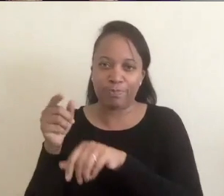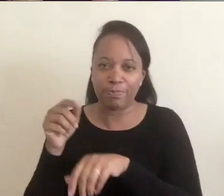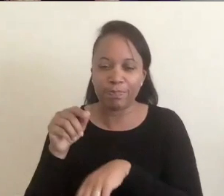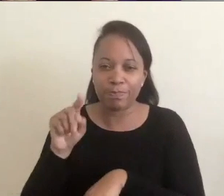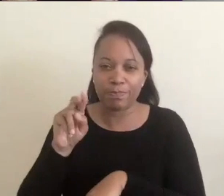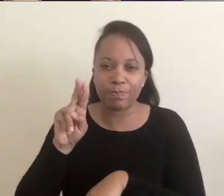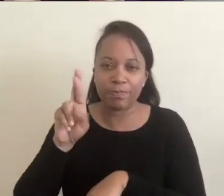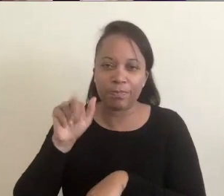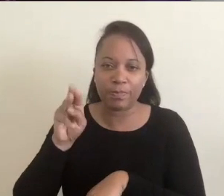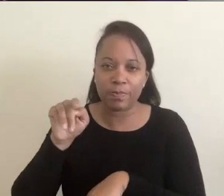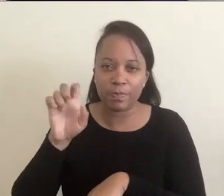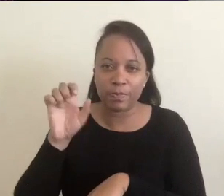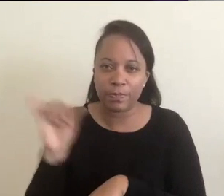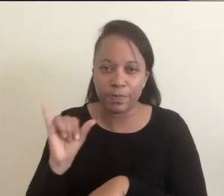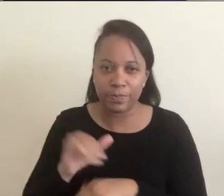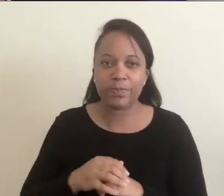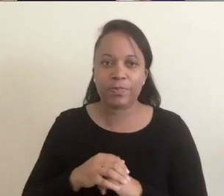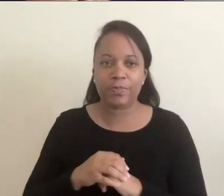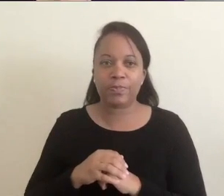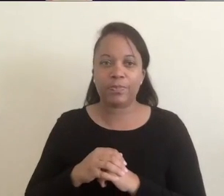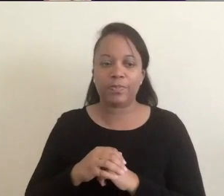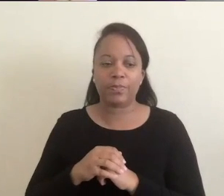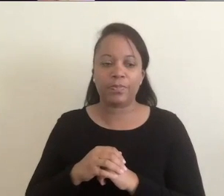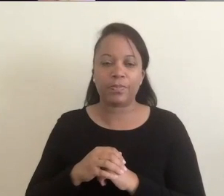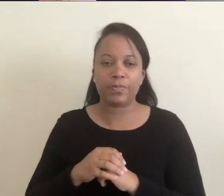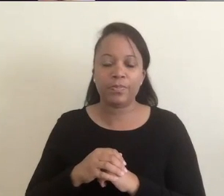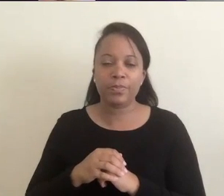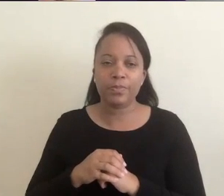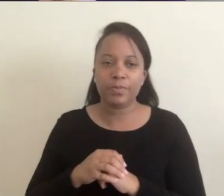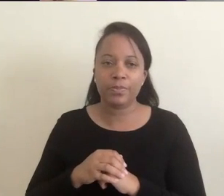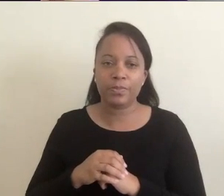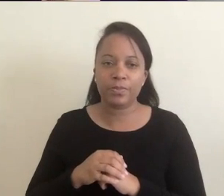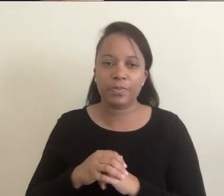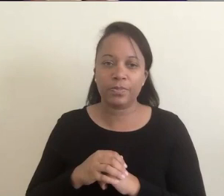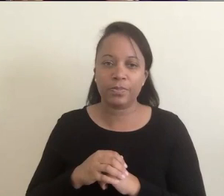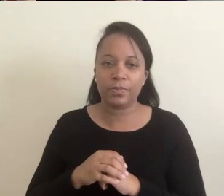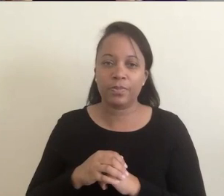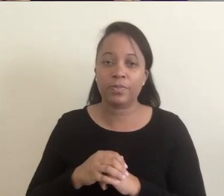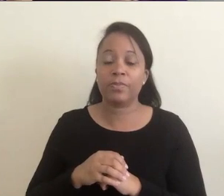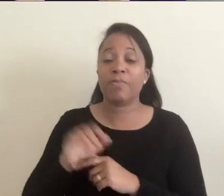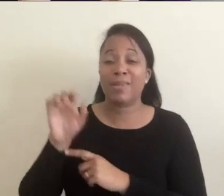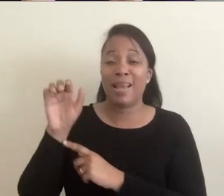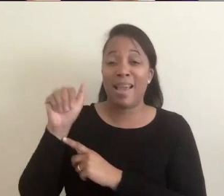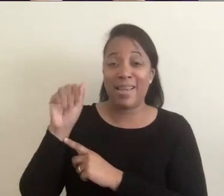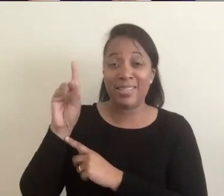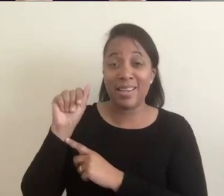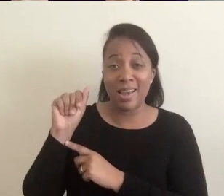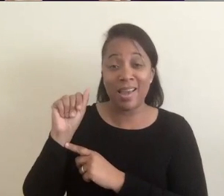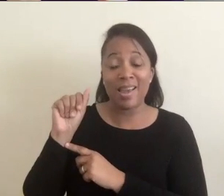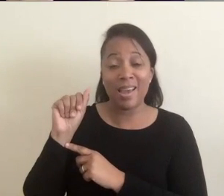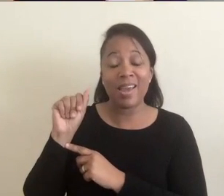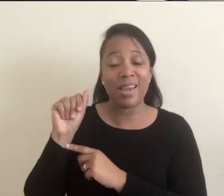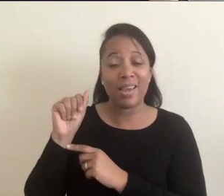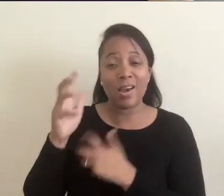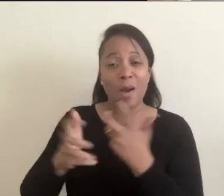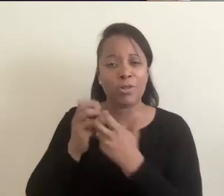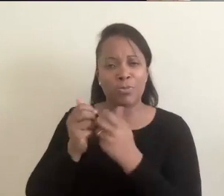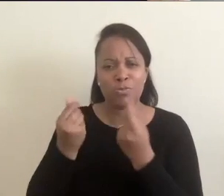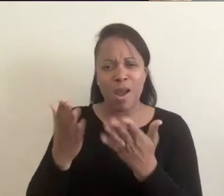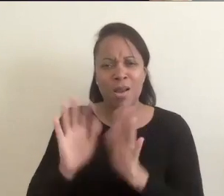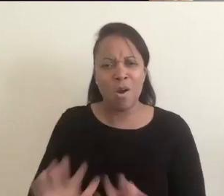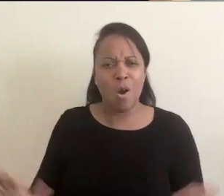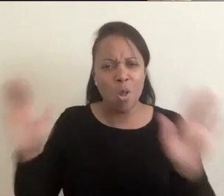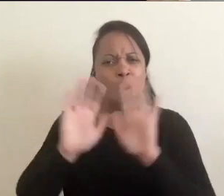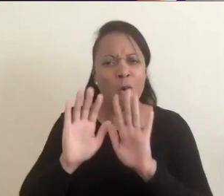ADA compliance accommodations for businesses all over the United States, all these examples are equally